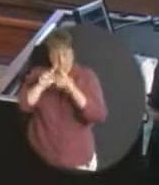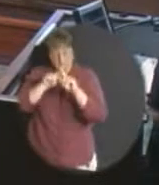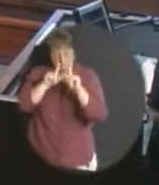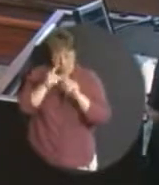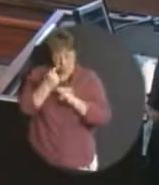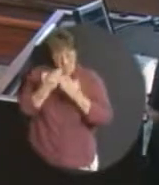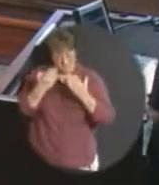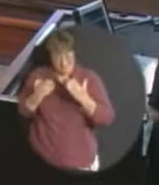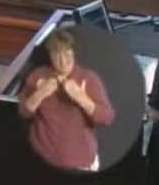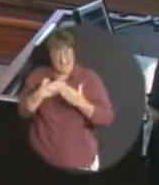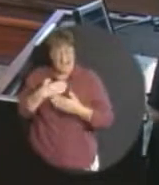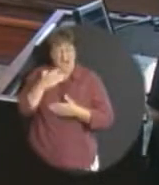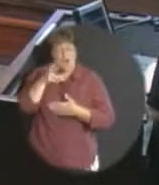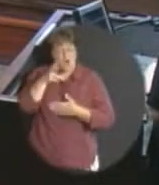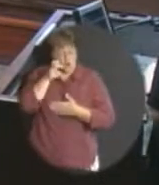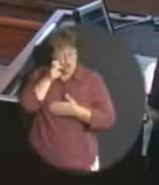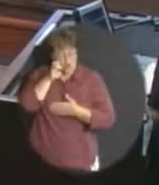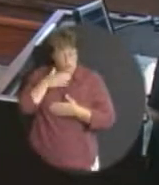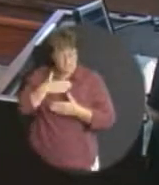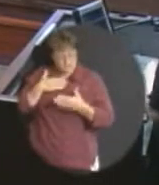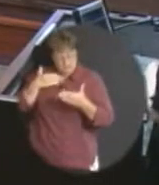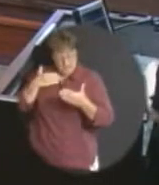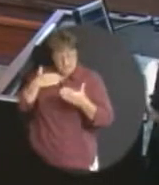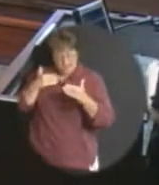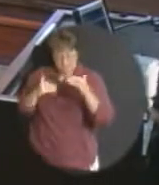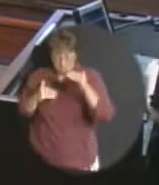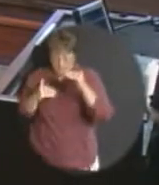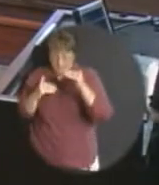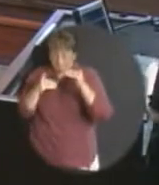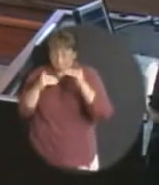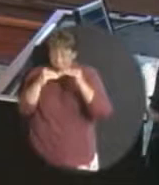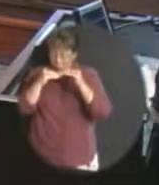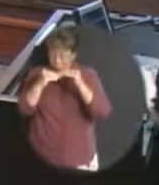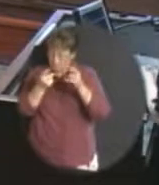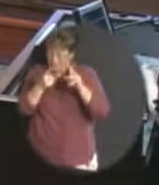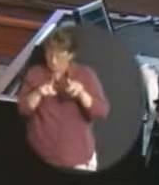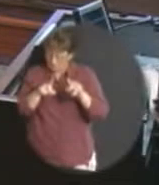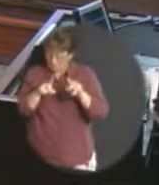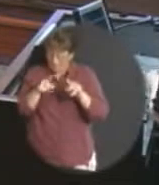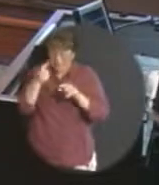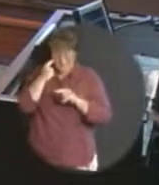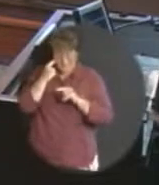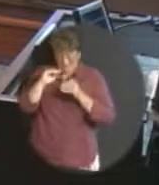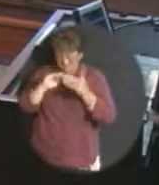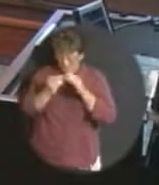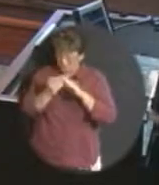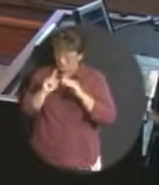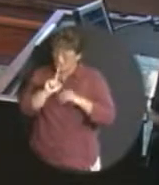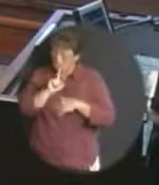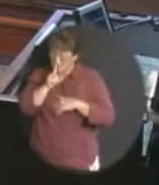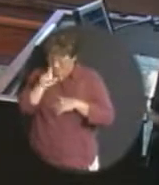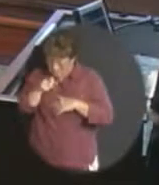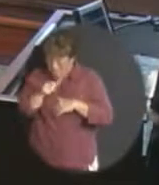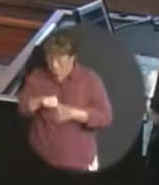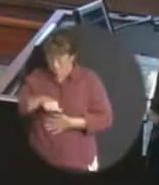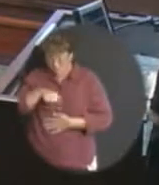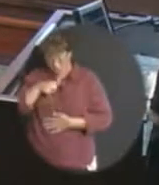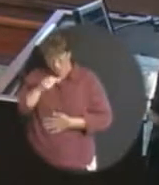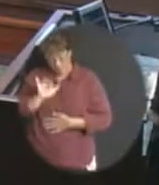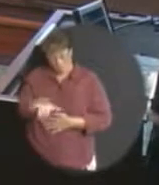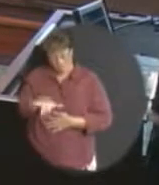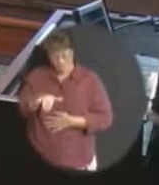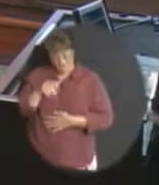things that stood out to me was the narrowing the gap, and I think the community needs to take a lot of pride in that, because if you just look at some of those numbers, we went from